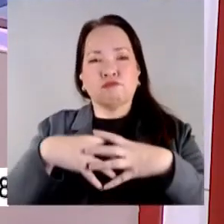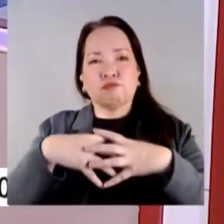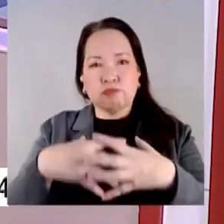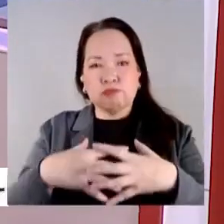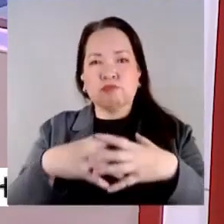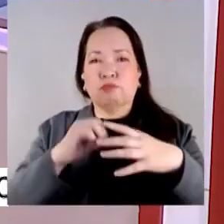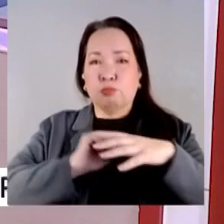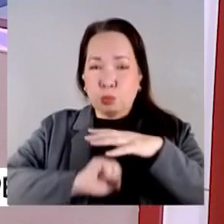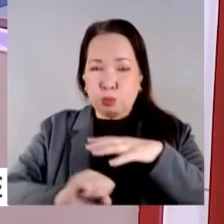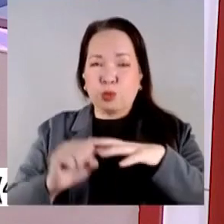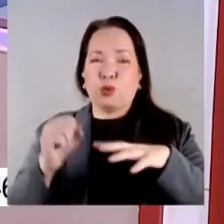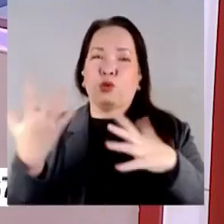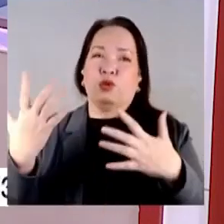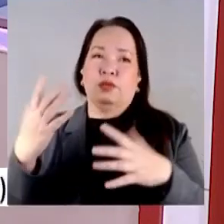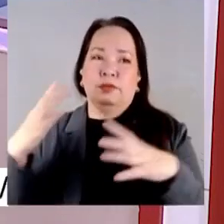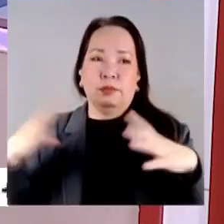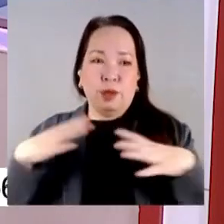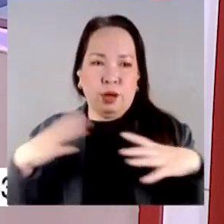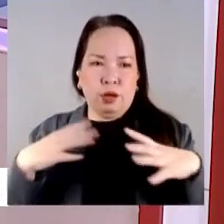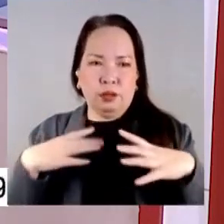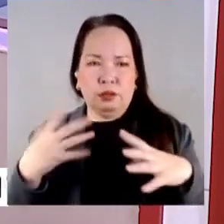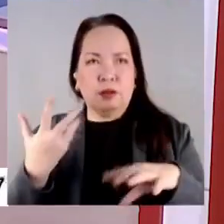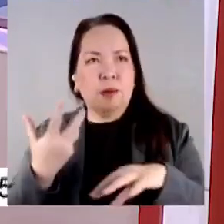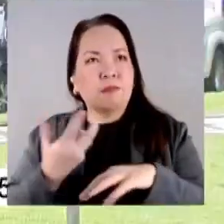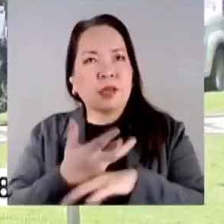us with that story. Ara, what more can you tell us?